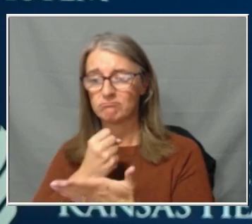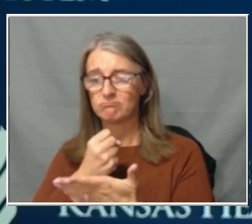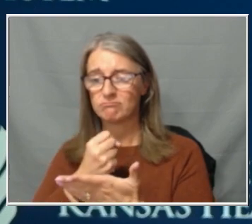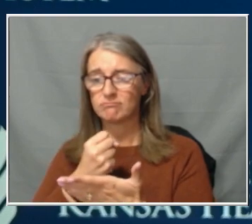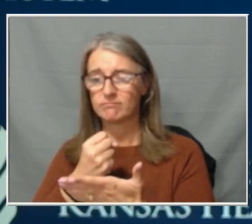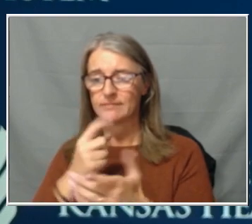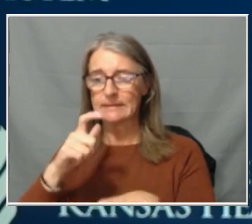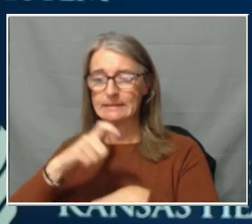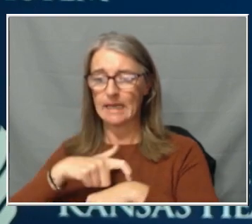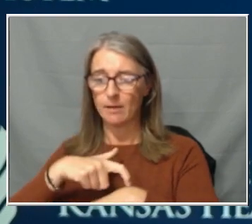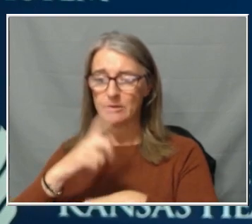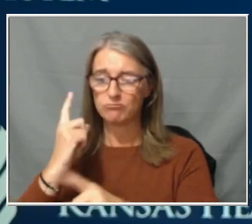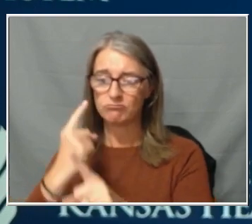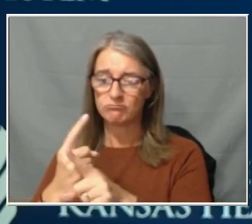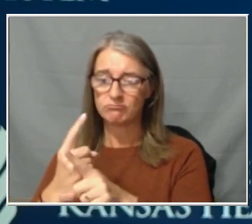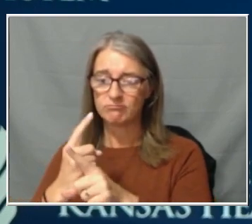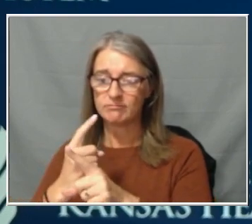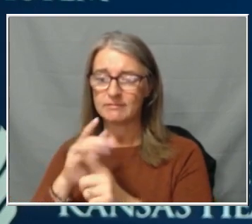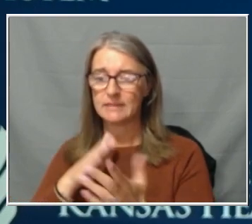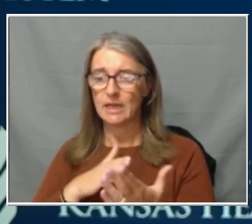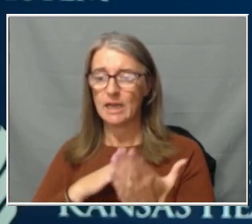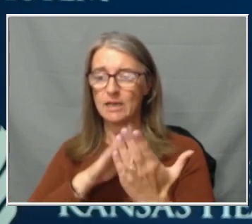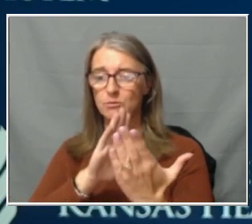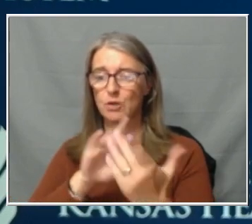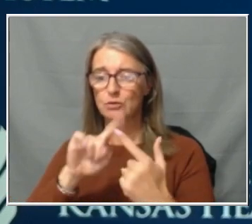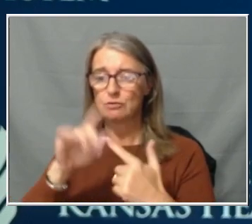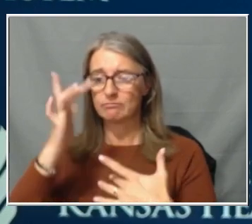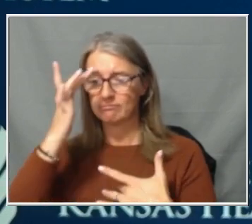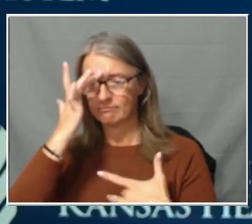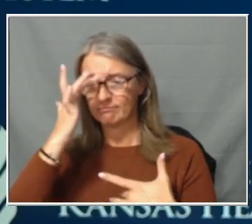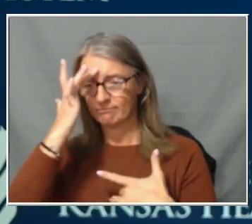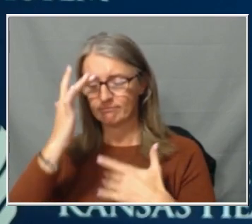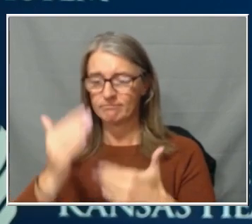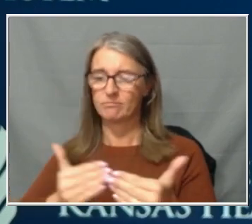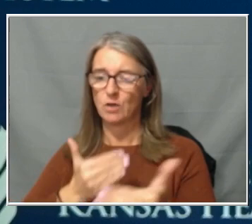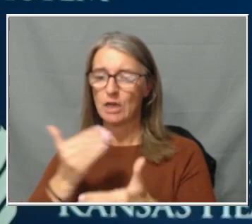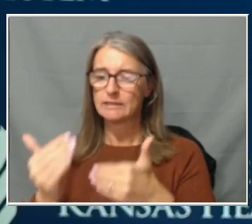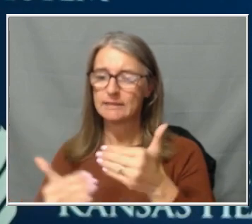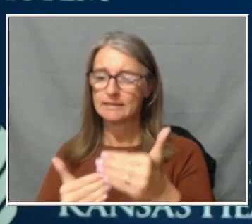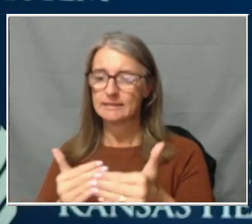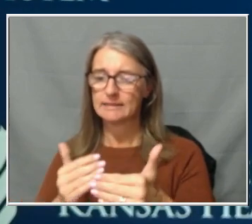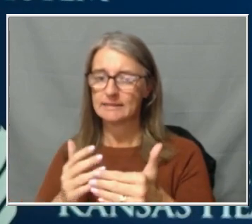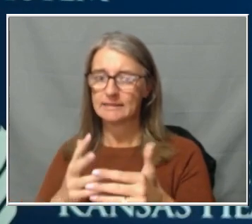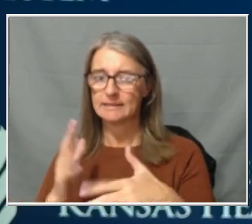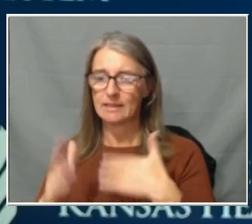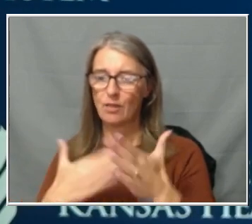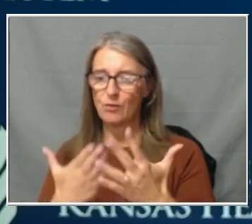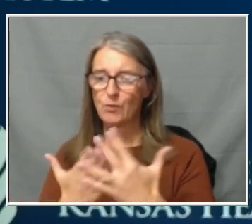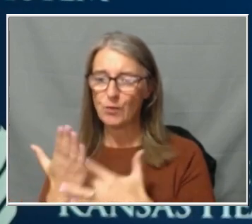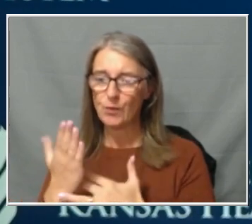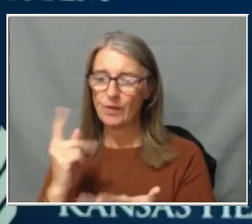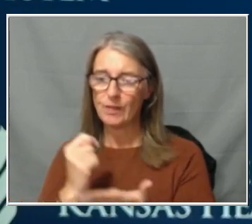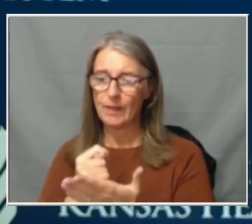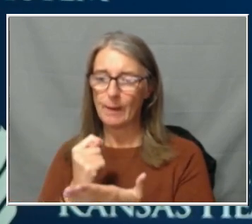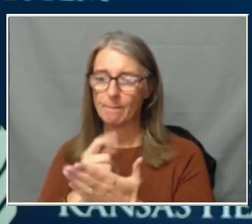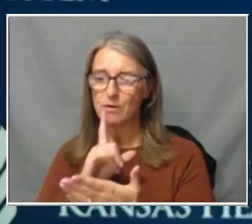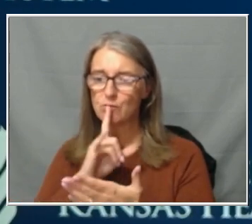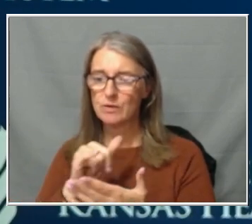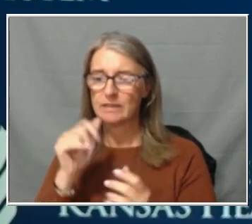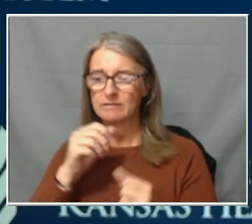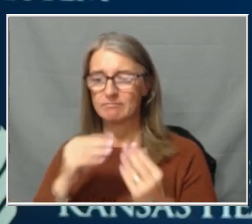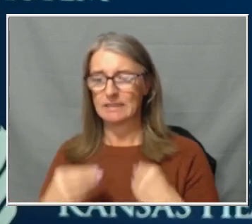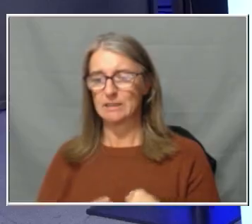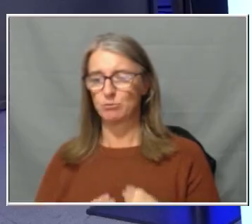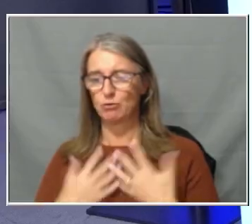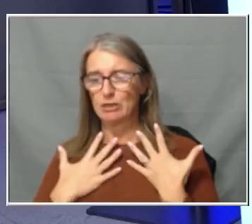was great, but his approach to the disease process and getting through the therapy was inspirational.